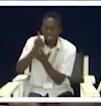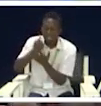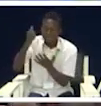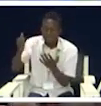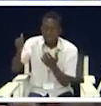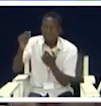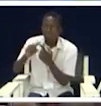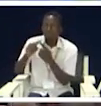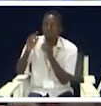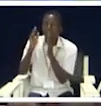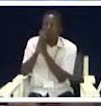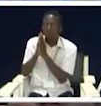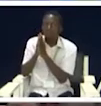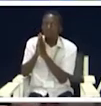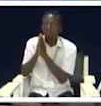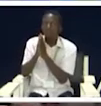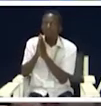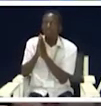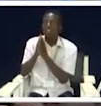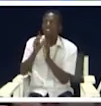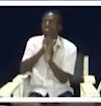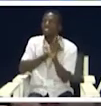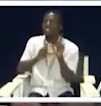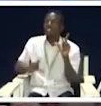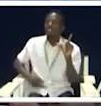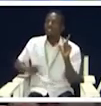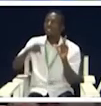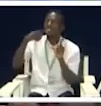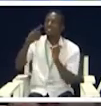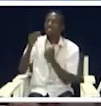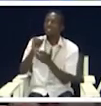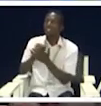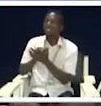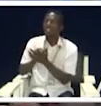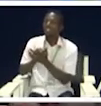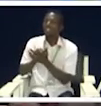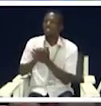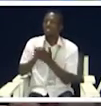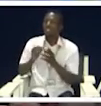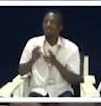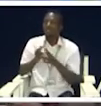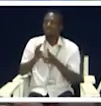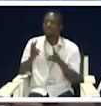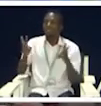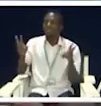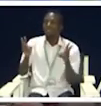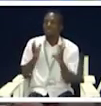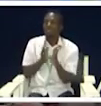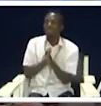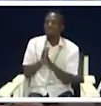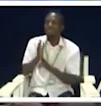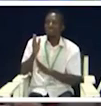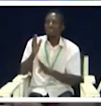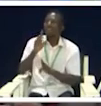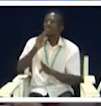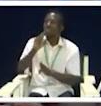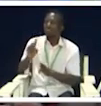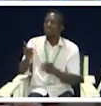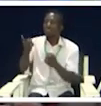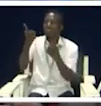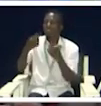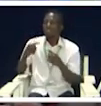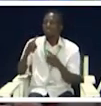road. But the Lord said, the road is widened, smooth, and straight. Indeed, it came to pass. All